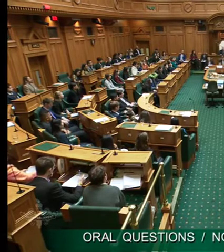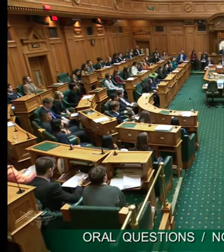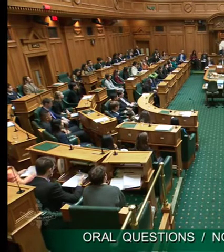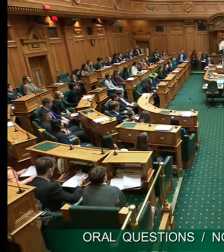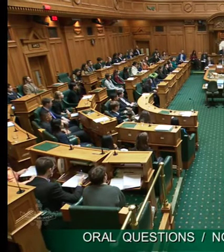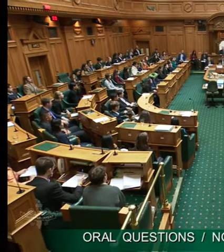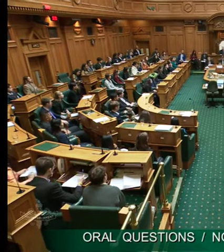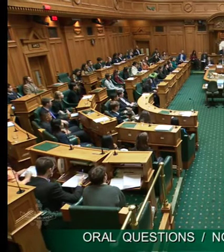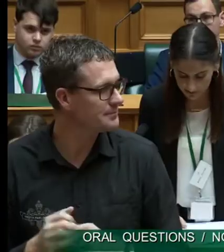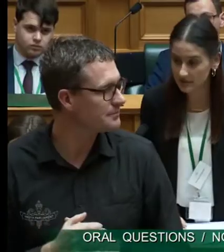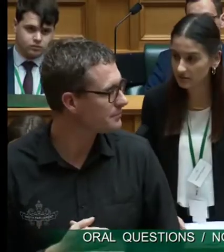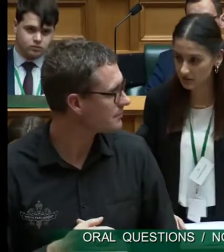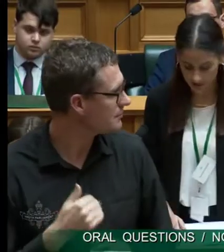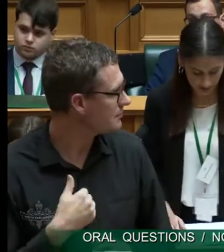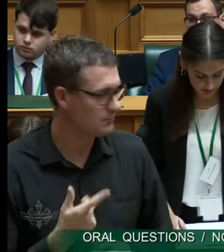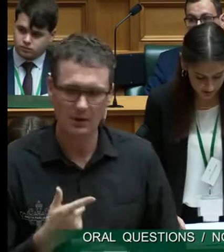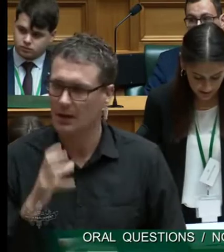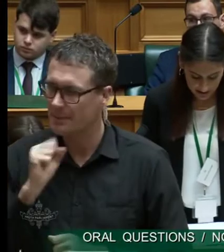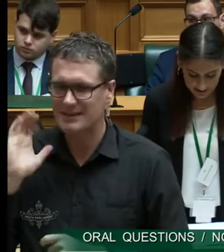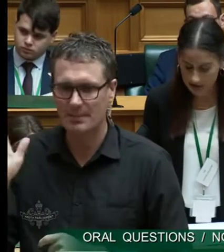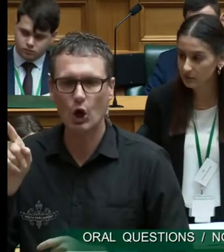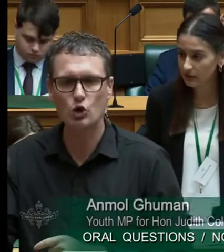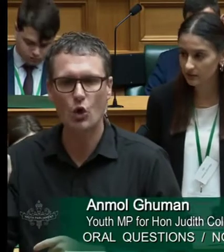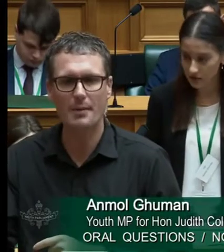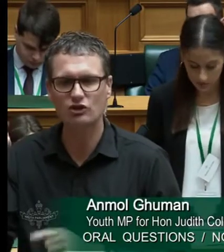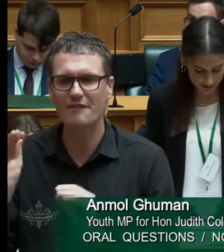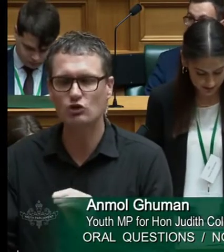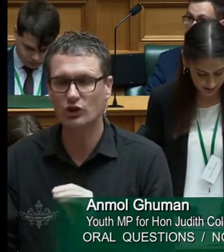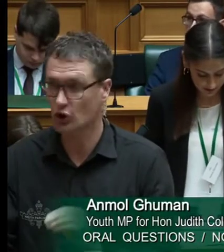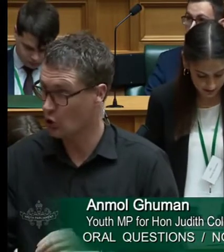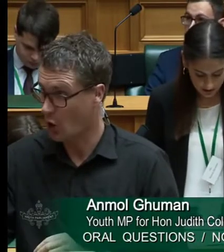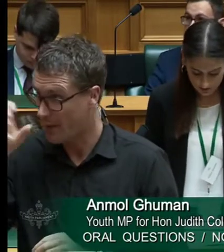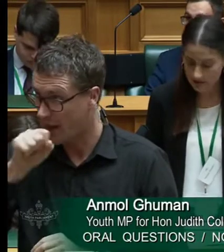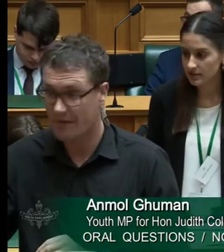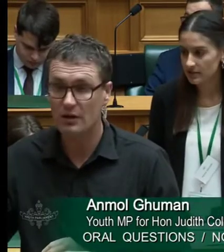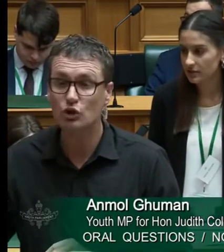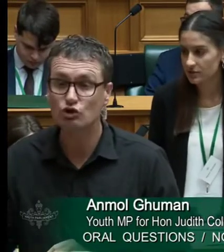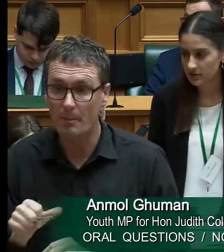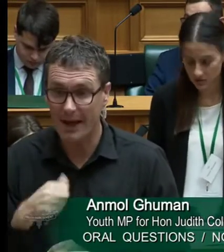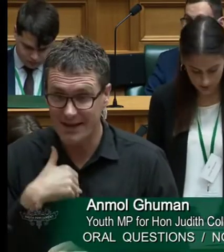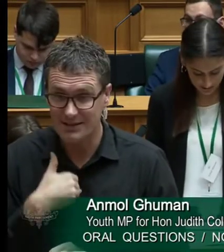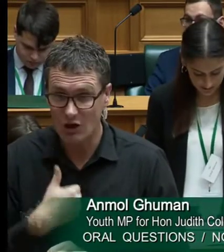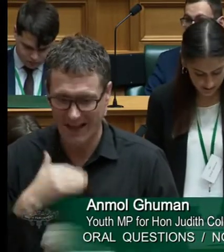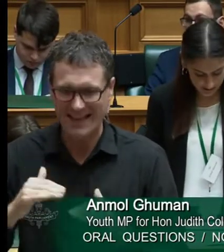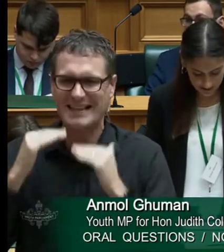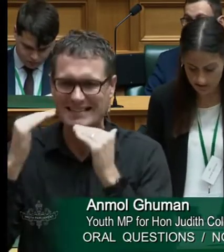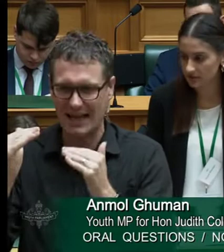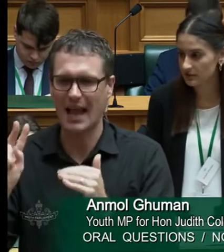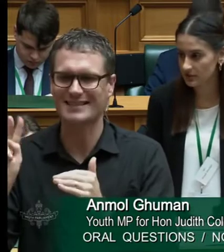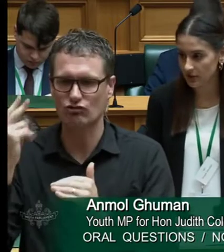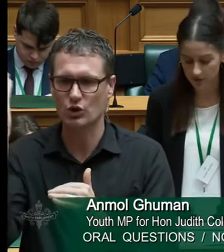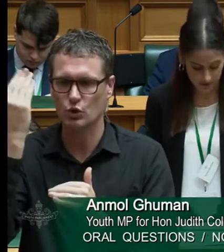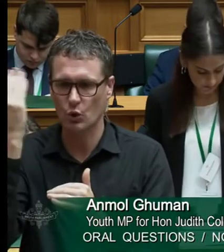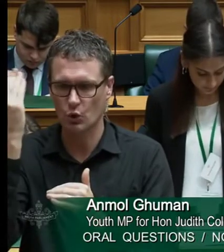Speaker, to the Minister of Education, does he believe it should be necessary for senior secondary school students to undertake